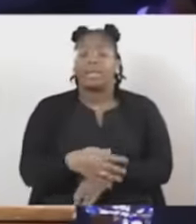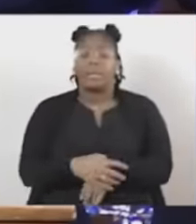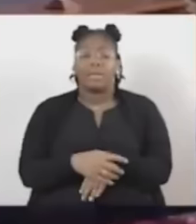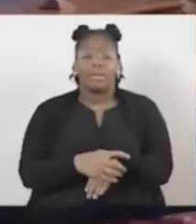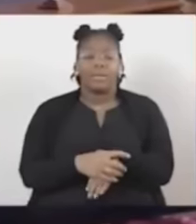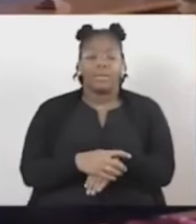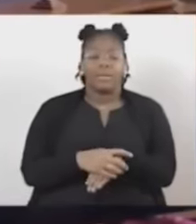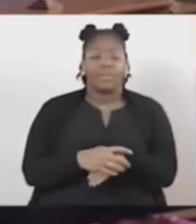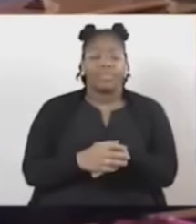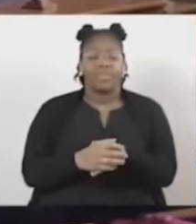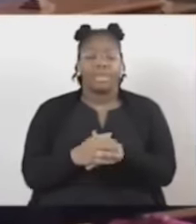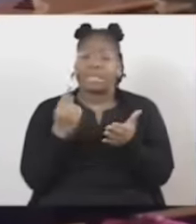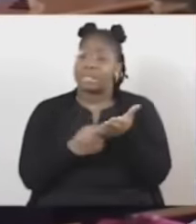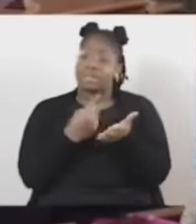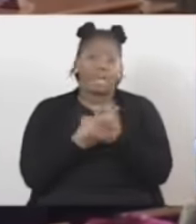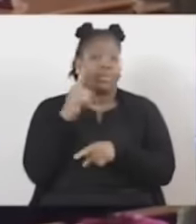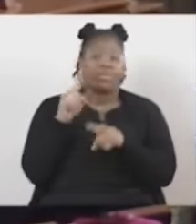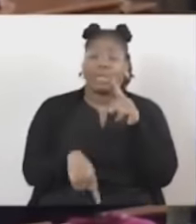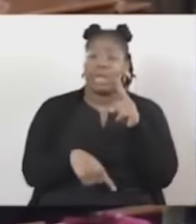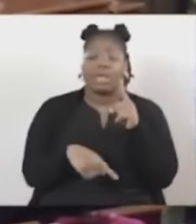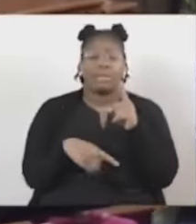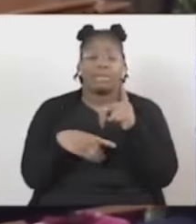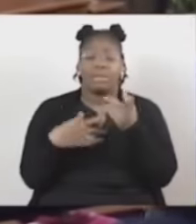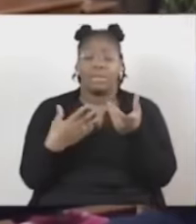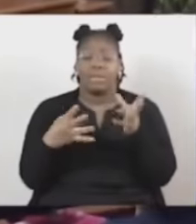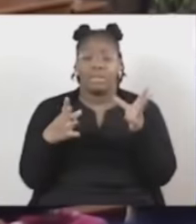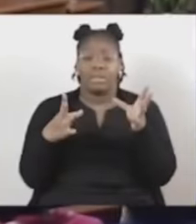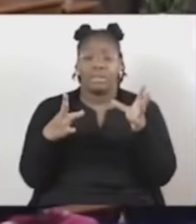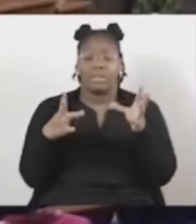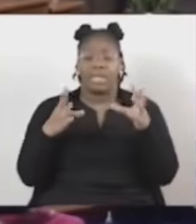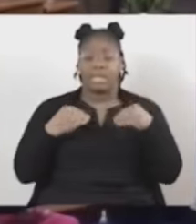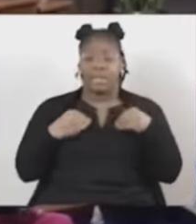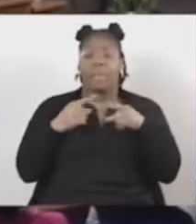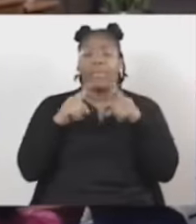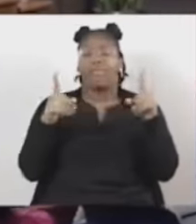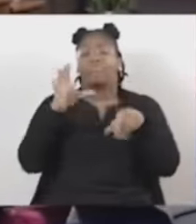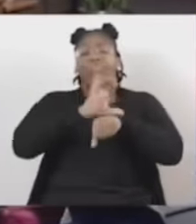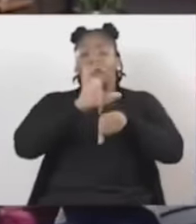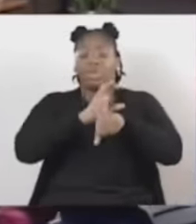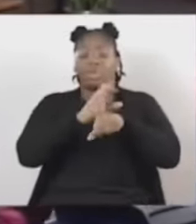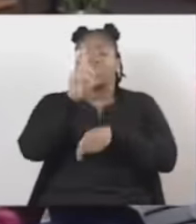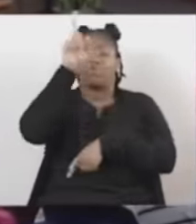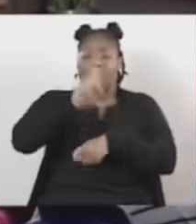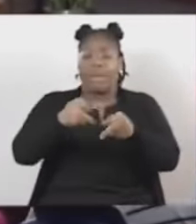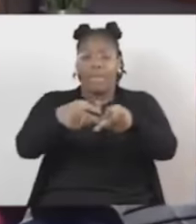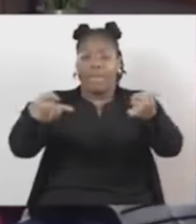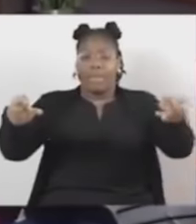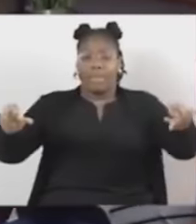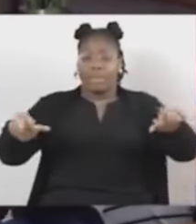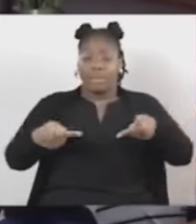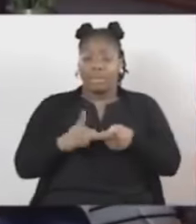long shall I be with you? You can't handle the expression the way that I'm saying. But church ought to be the place